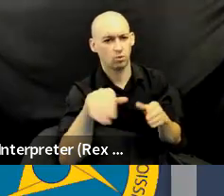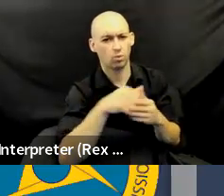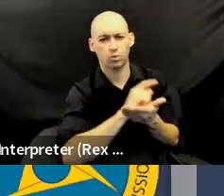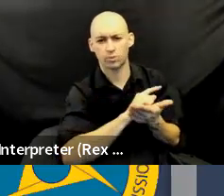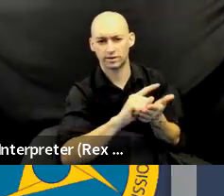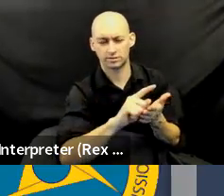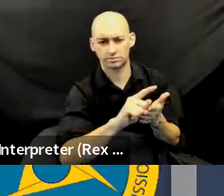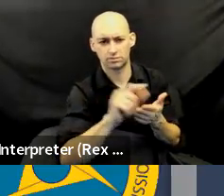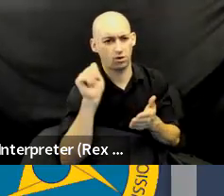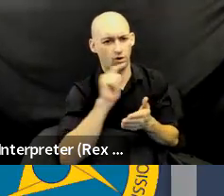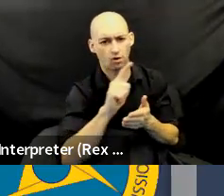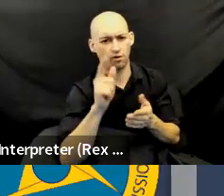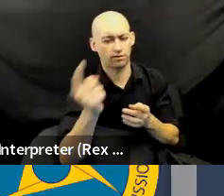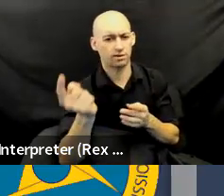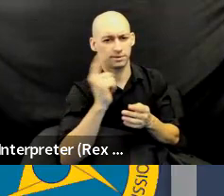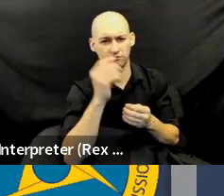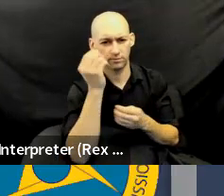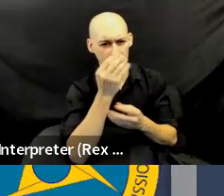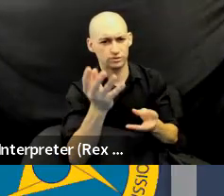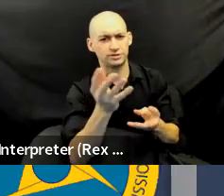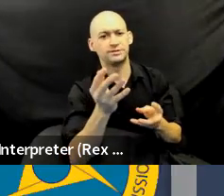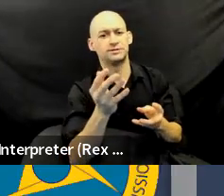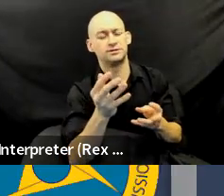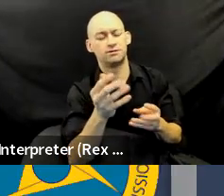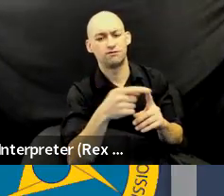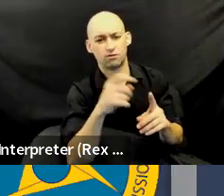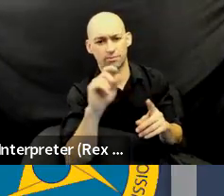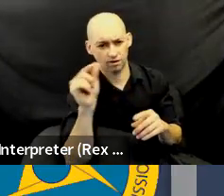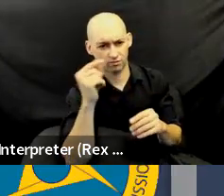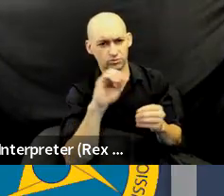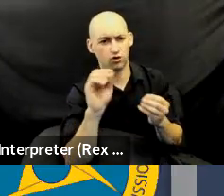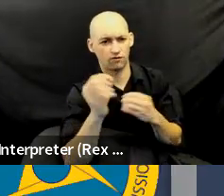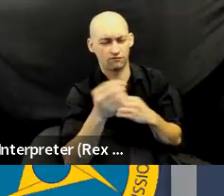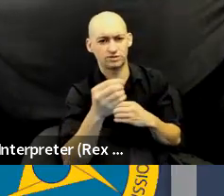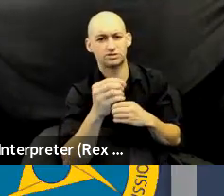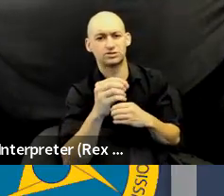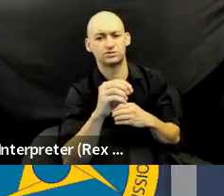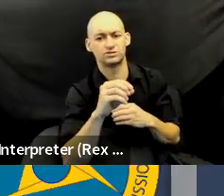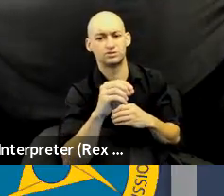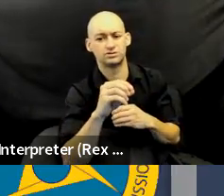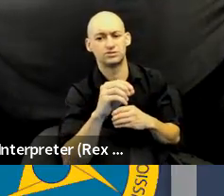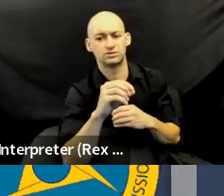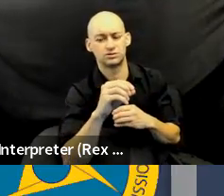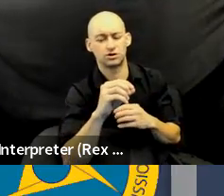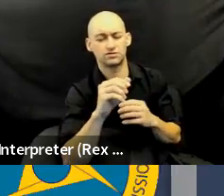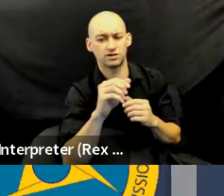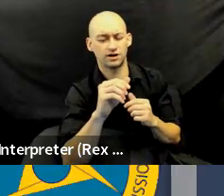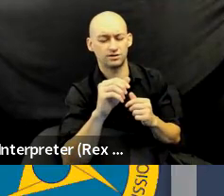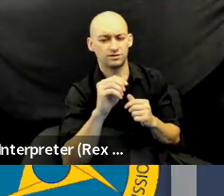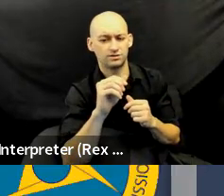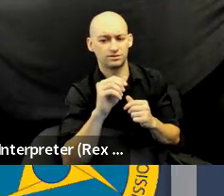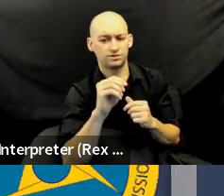the incoming information that was coming from the governor's office and local partners, she had so much back and forth with them. So